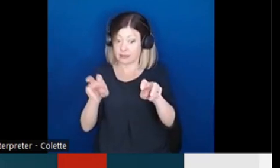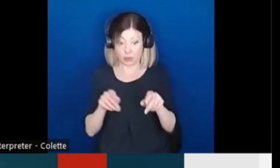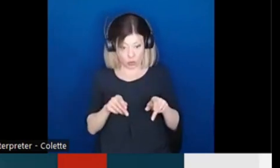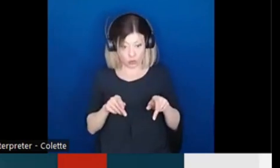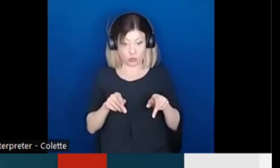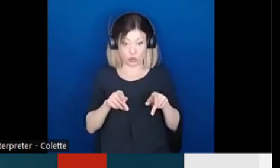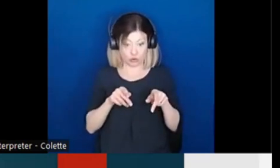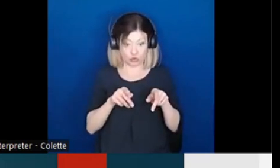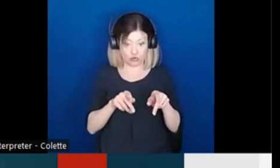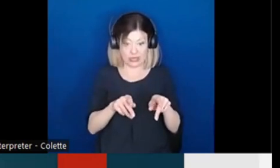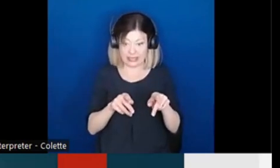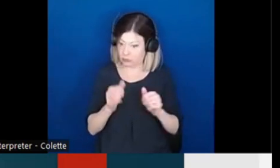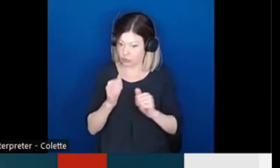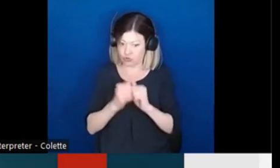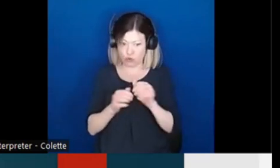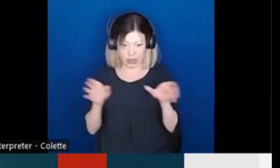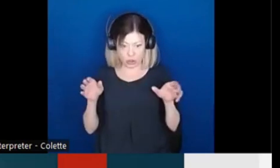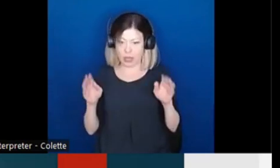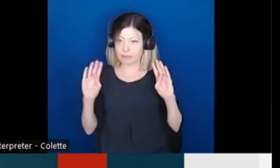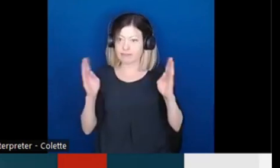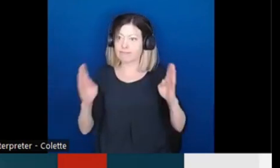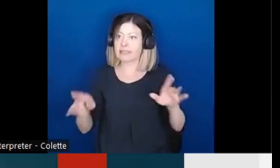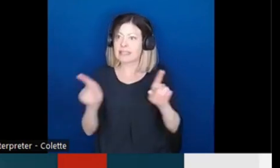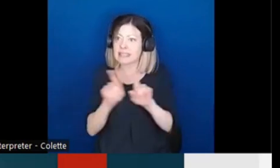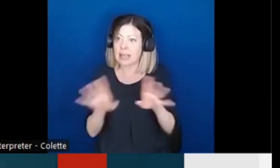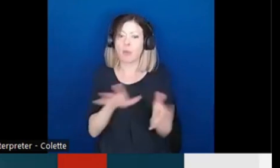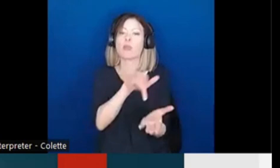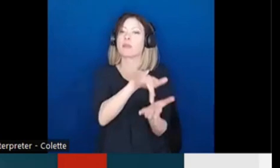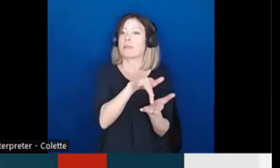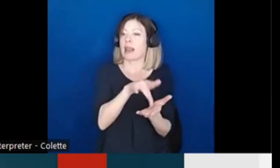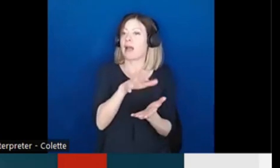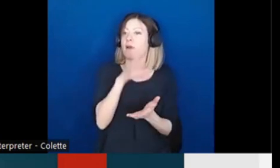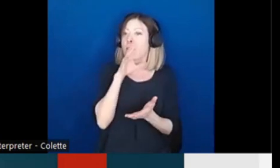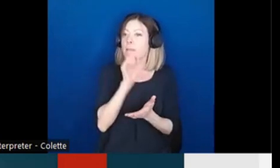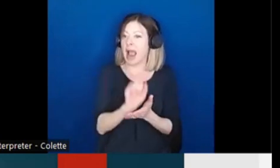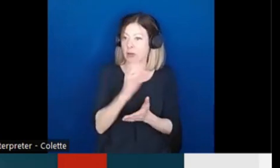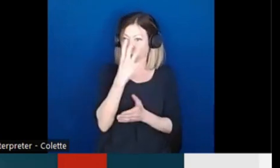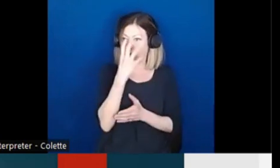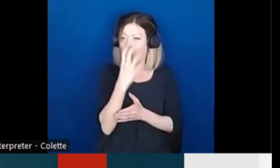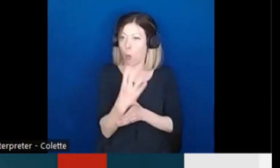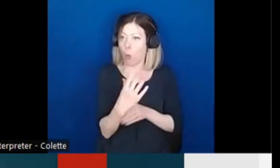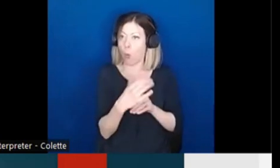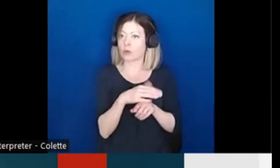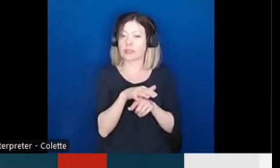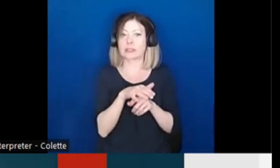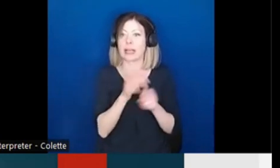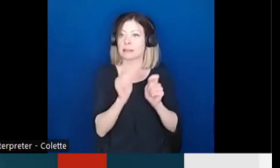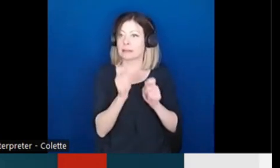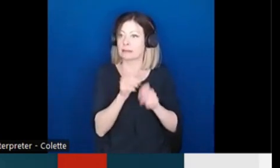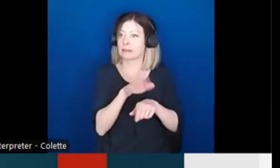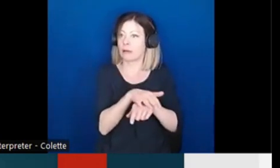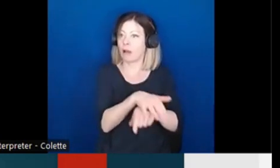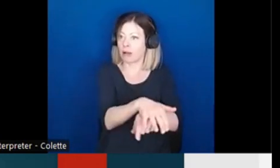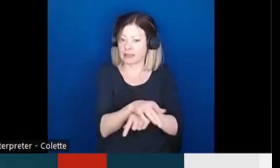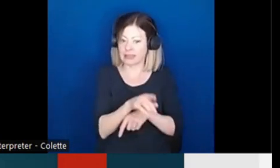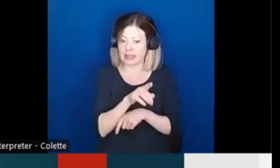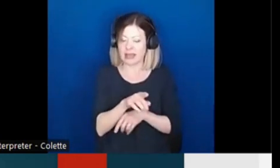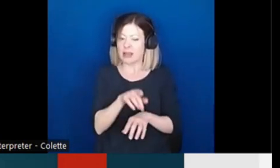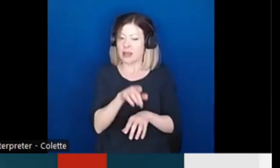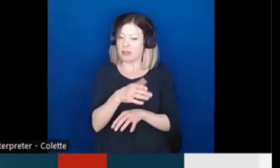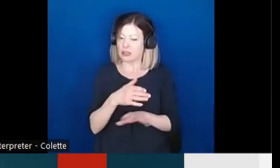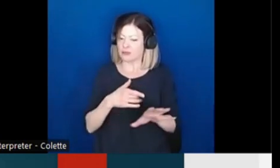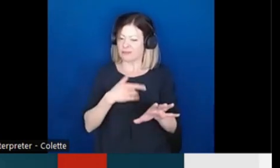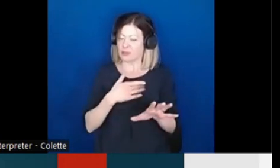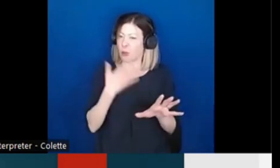In the middle of this, though, is a man with a horse and cart. But you get a little bit of a sense of it not being this kind of charming touristy place,